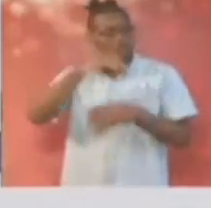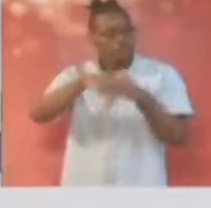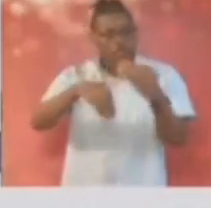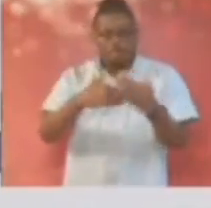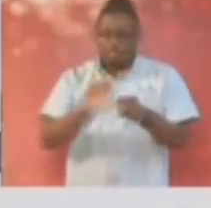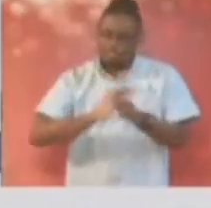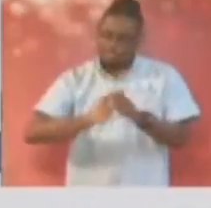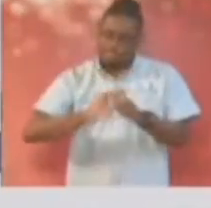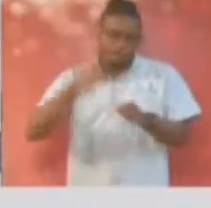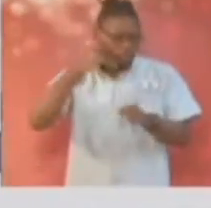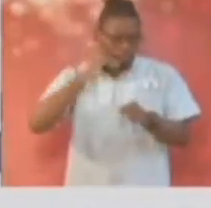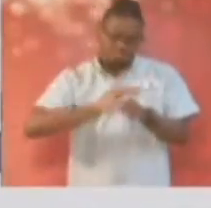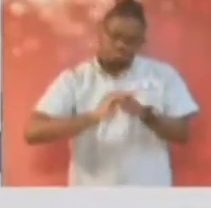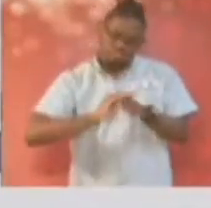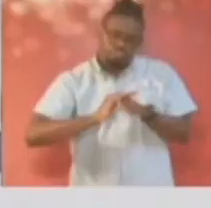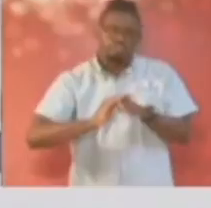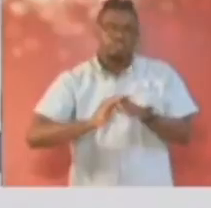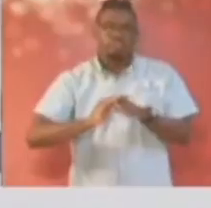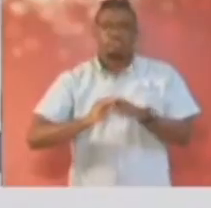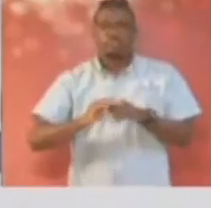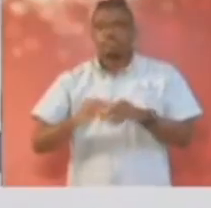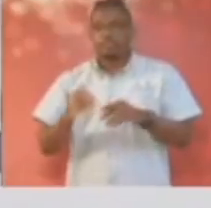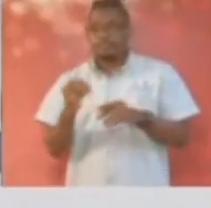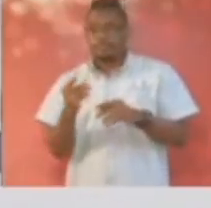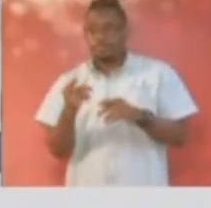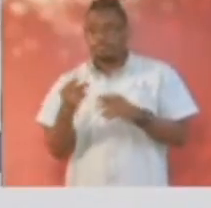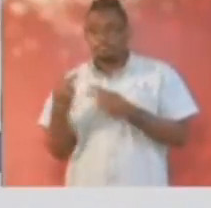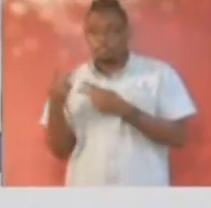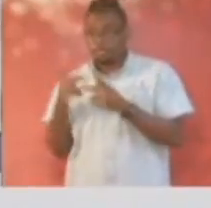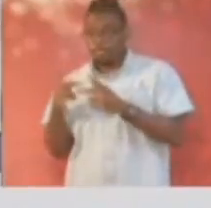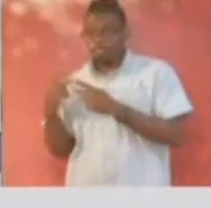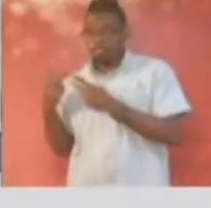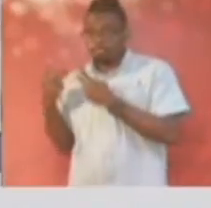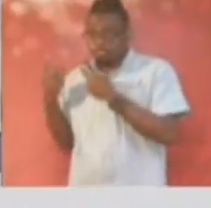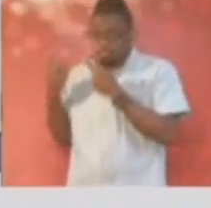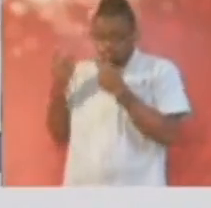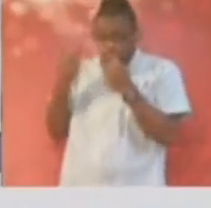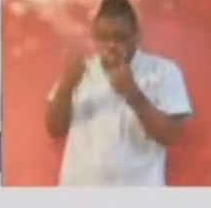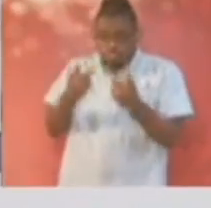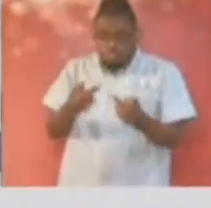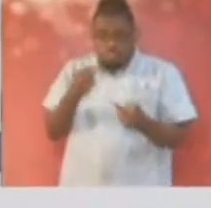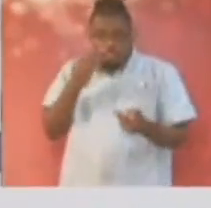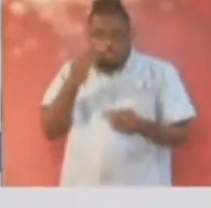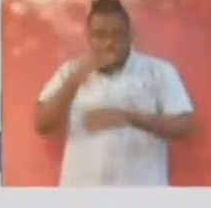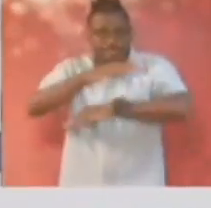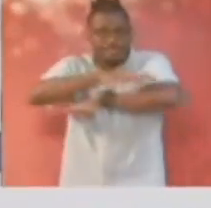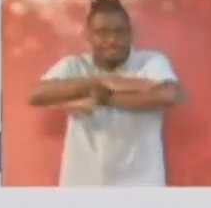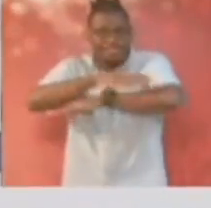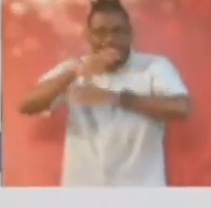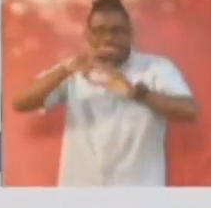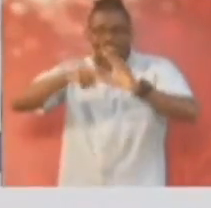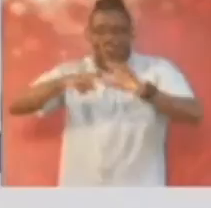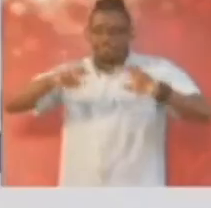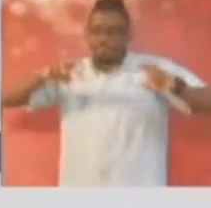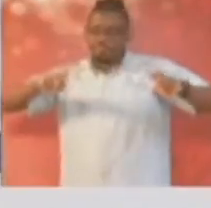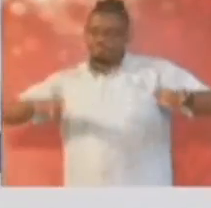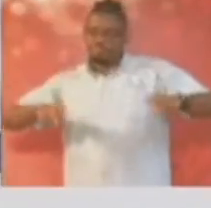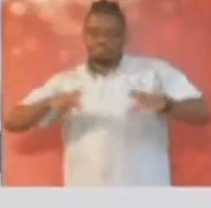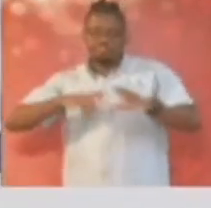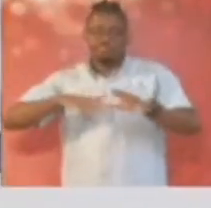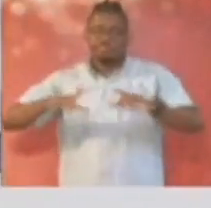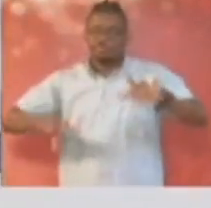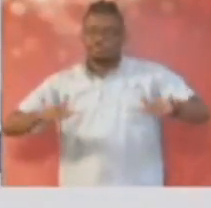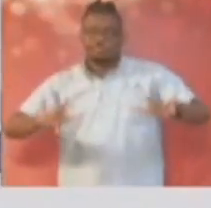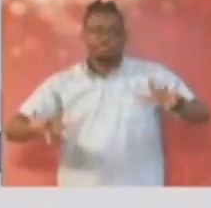to have limited guests at your home, pay attention to tables, chairs, and other services intended for your guests. Ordinary